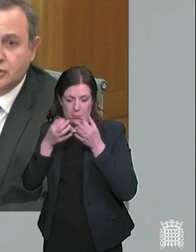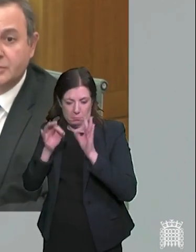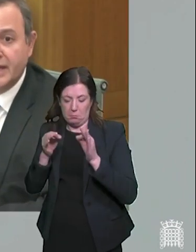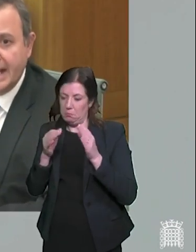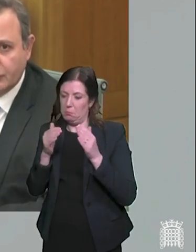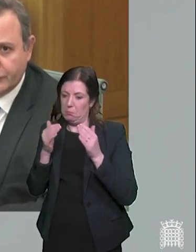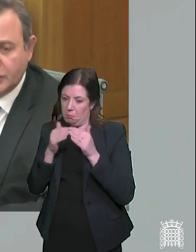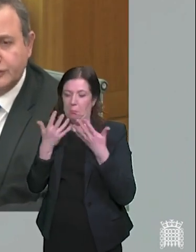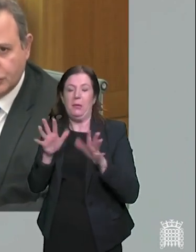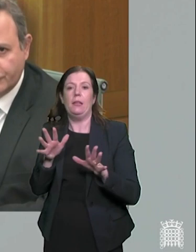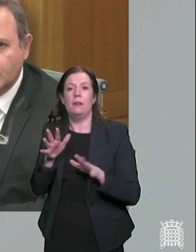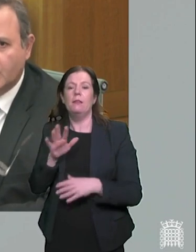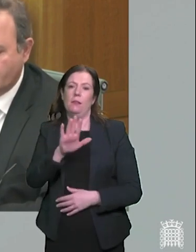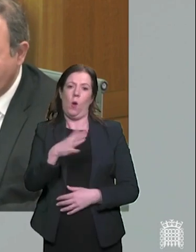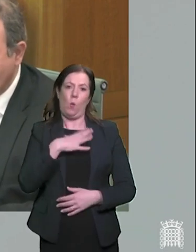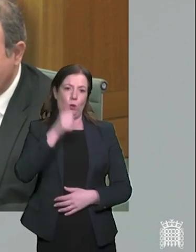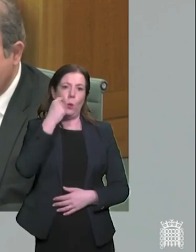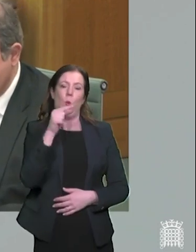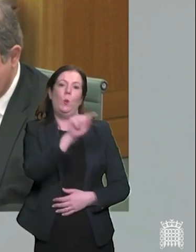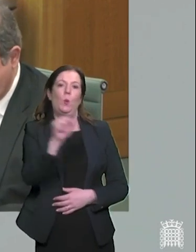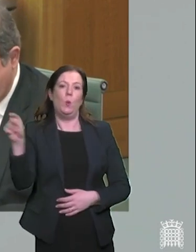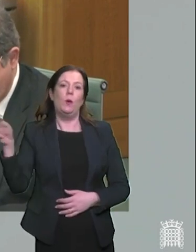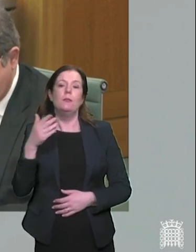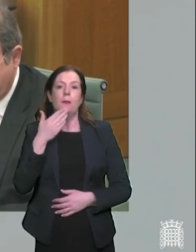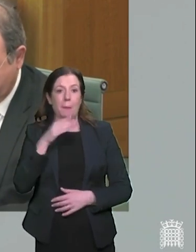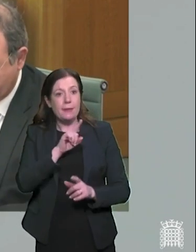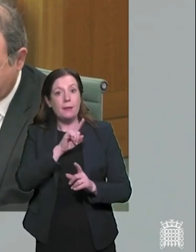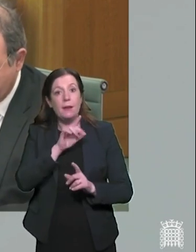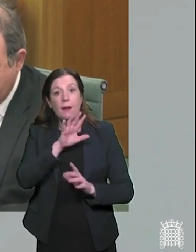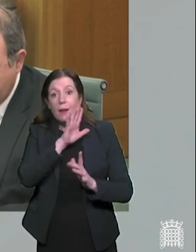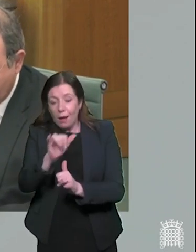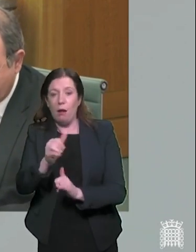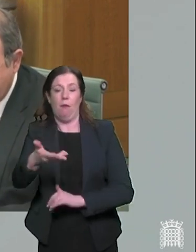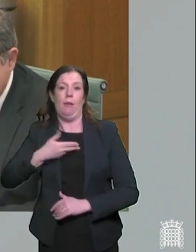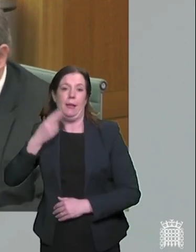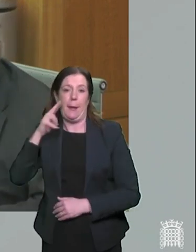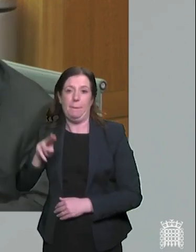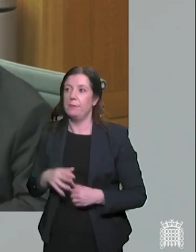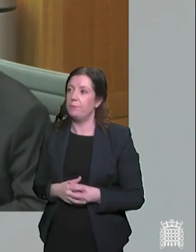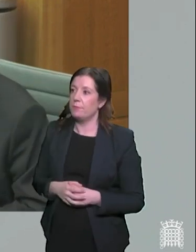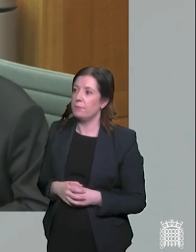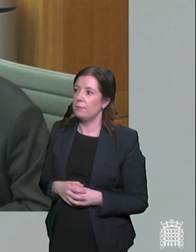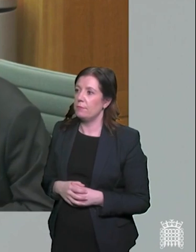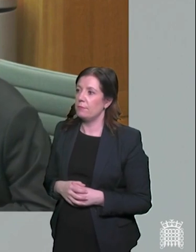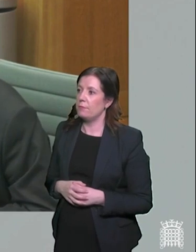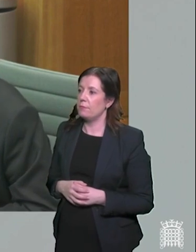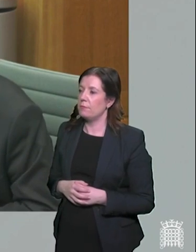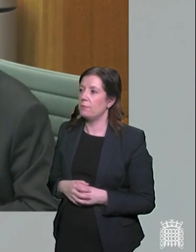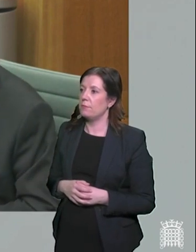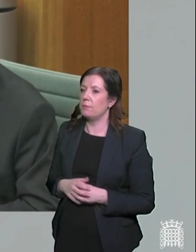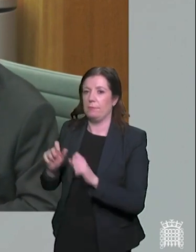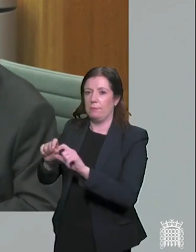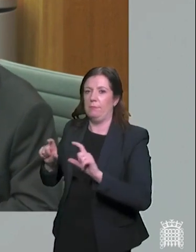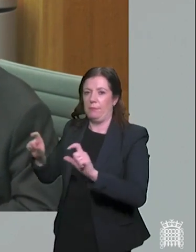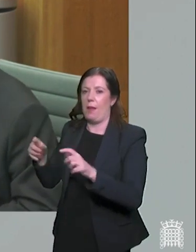individuals were, so it'd be very helpful if you could follow up with the individual that you've just referred to. Now, could I ask the team to place